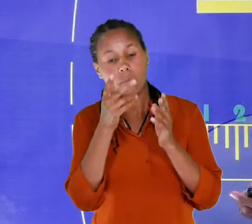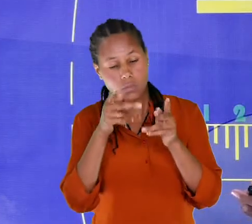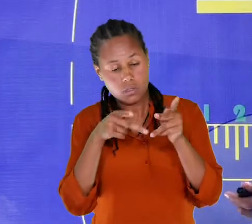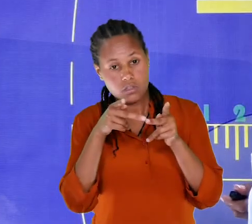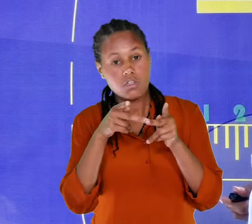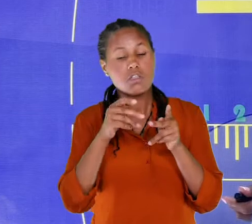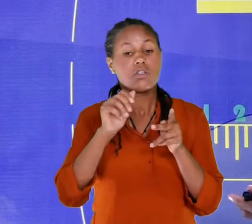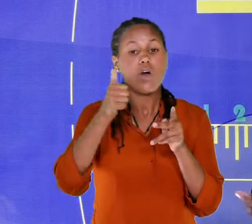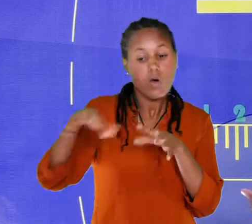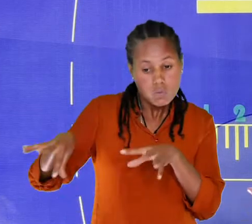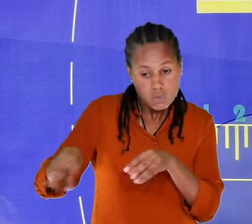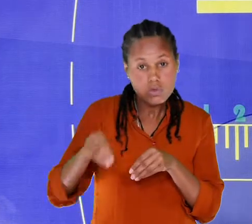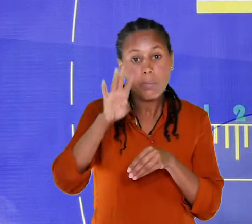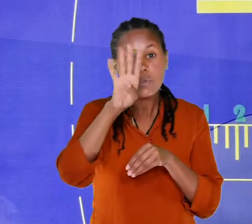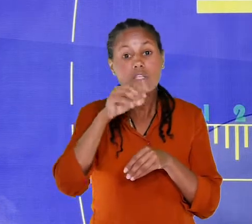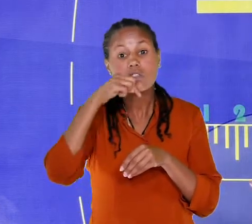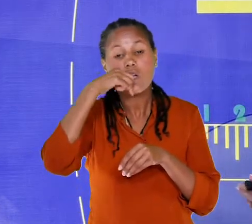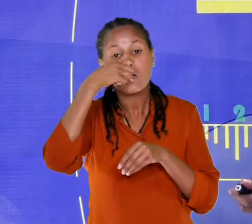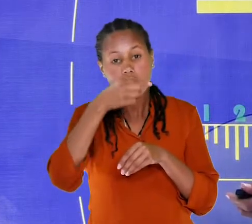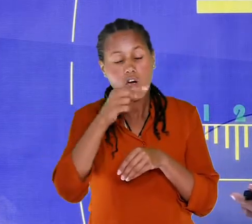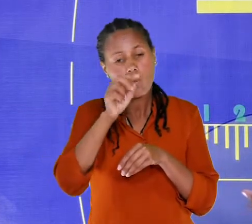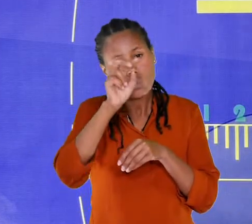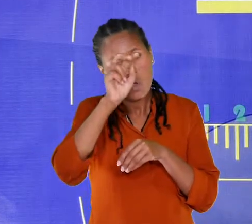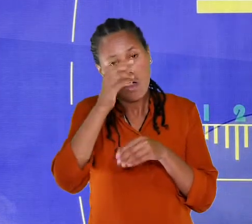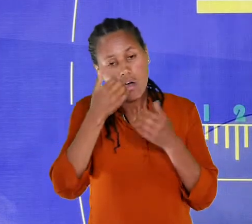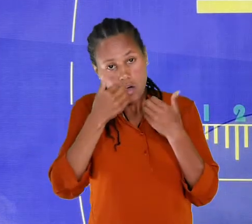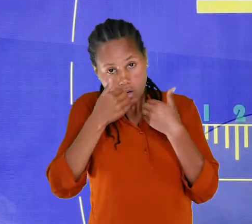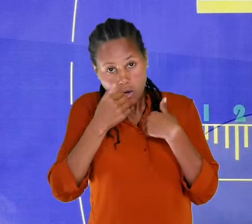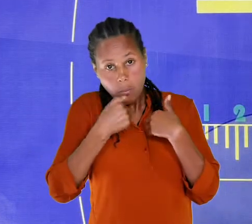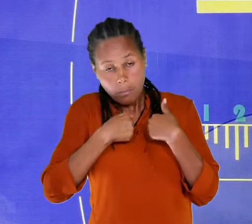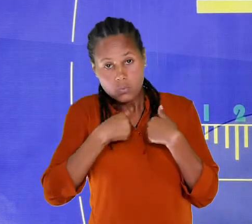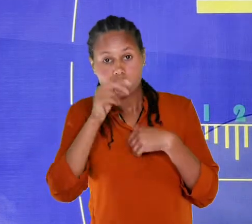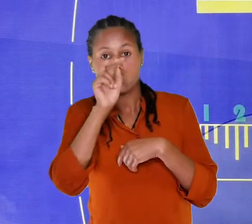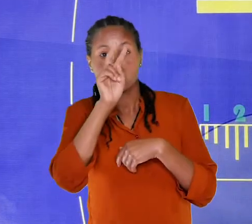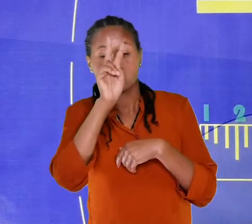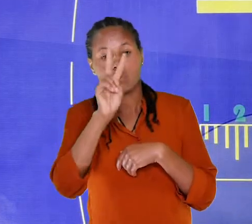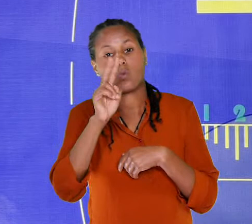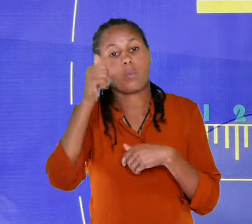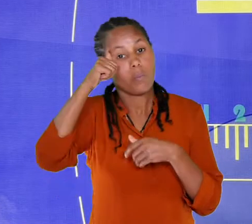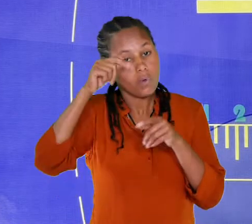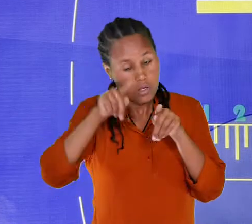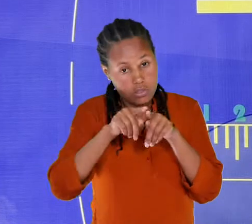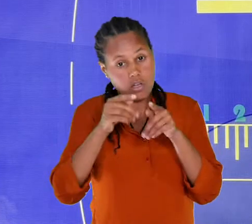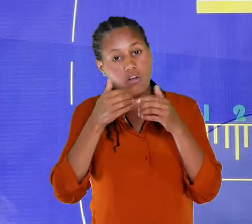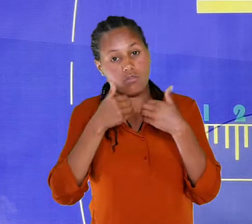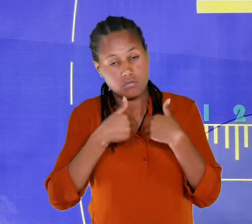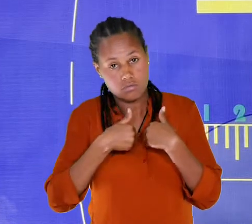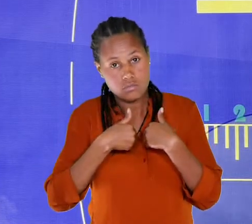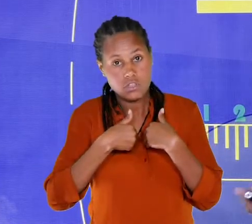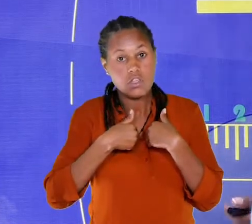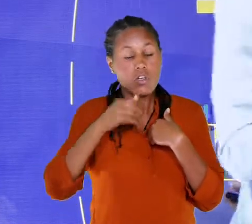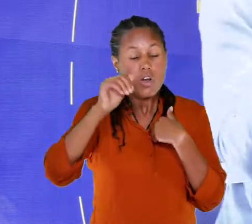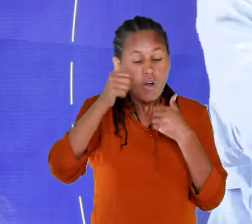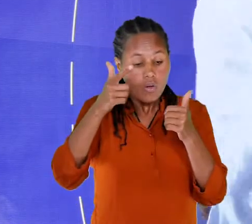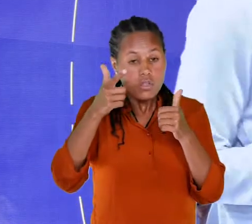student B says, I have two brothers. I have two brothers here. So brothers here